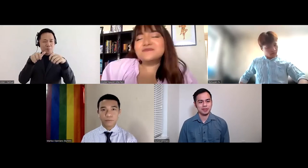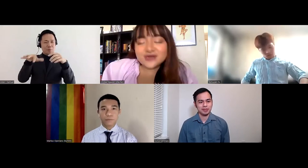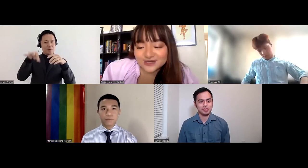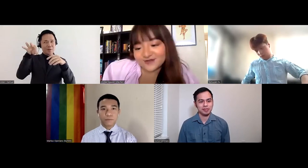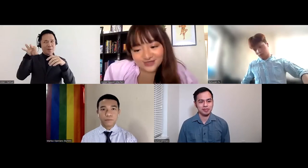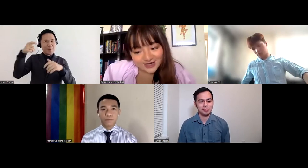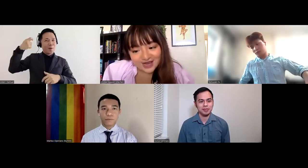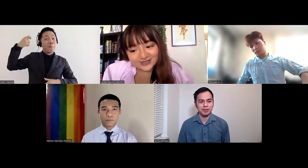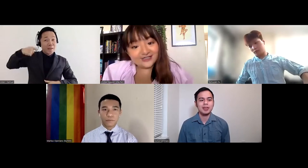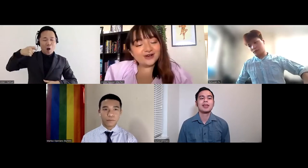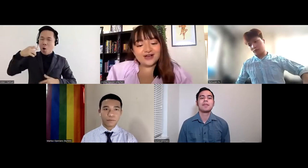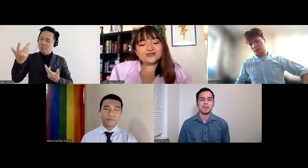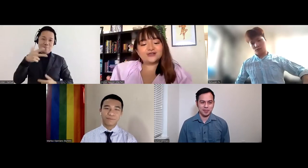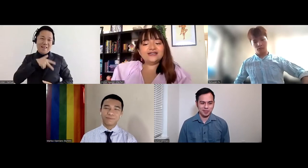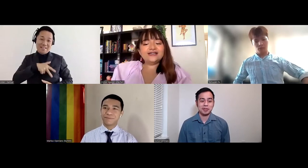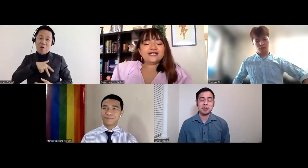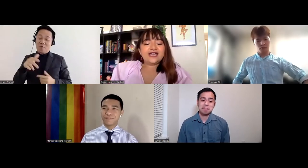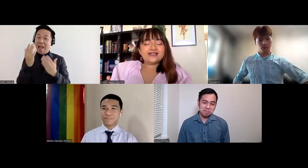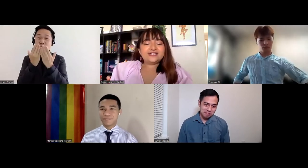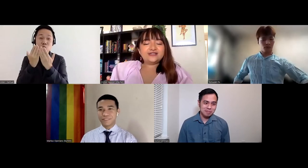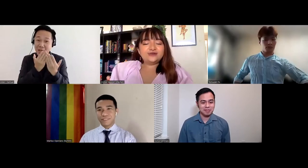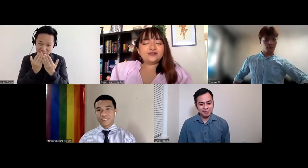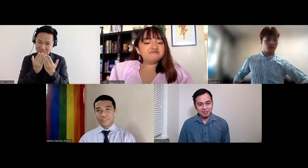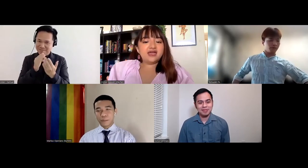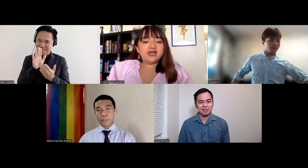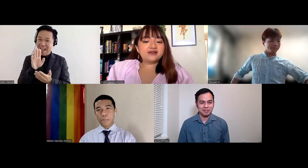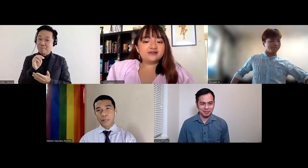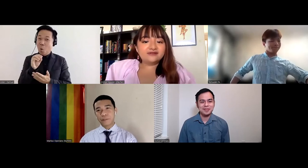the Minister of Education in your country, and